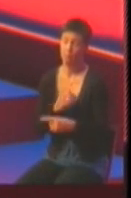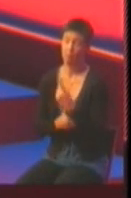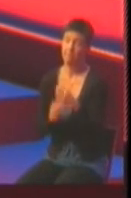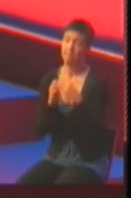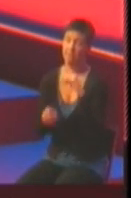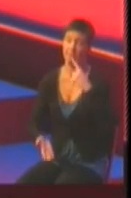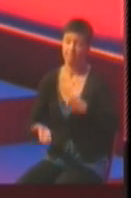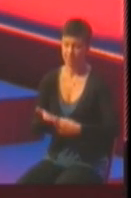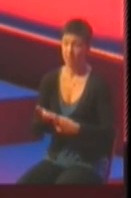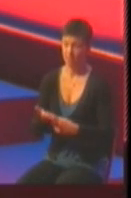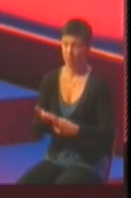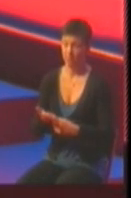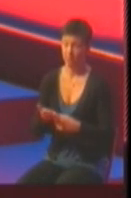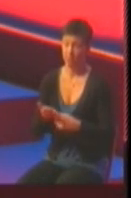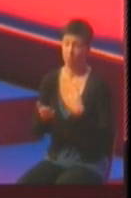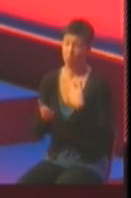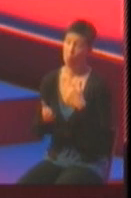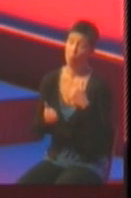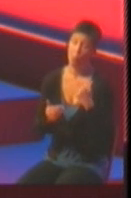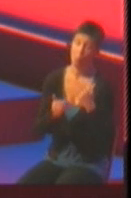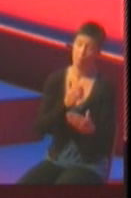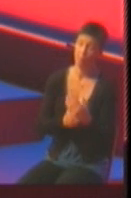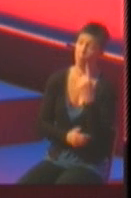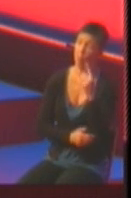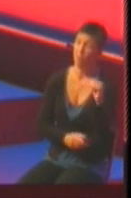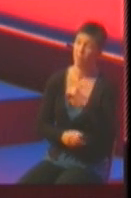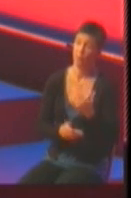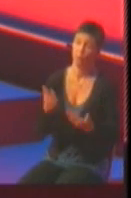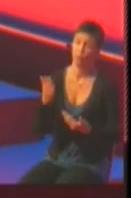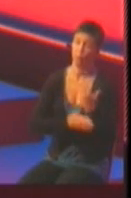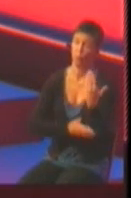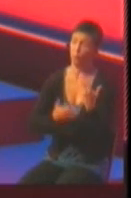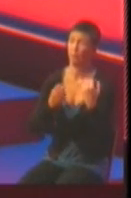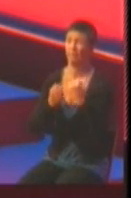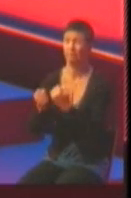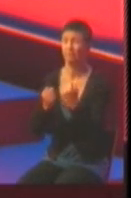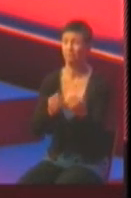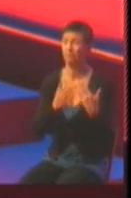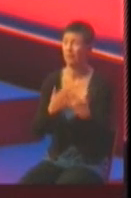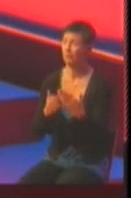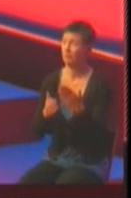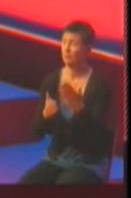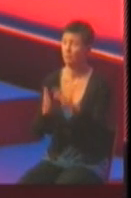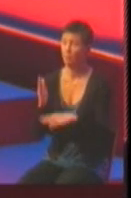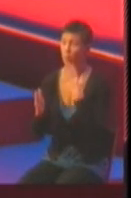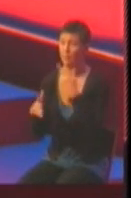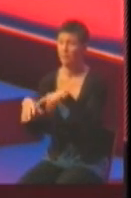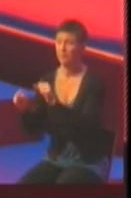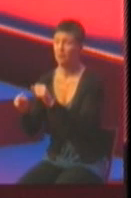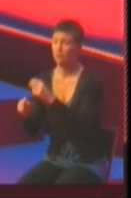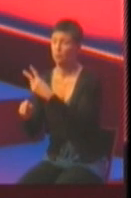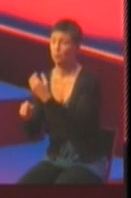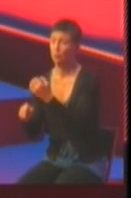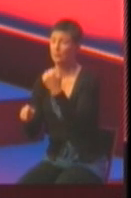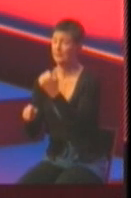billion on more than 1,000 new vehicles since entering Helmand in 2006.